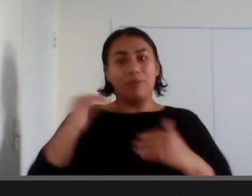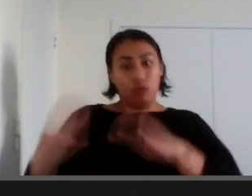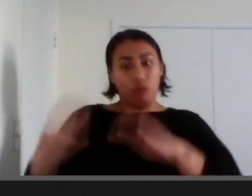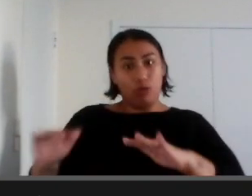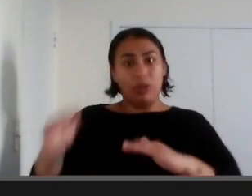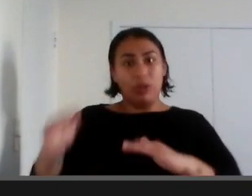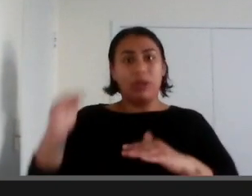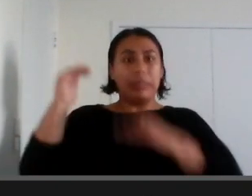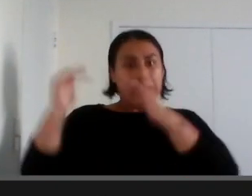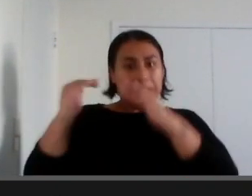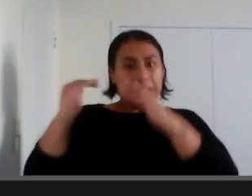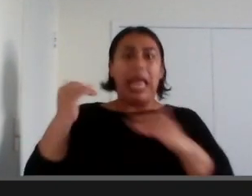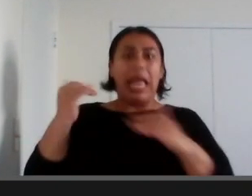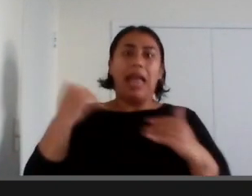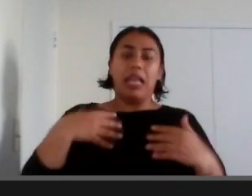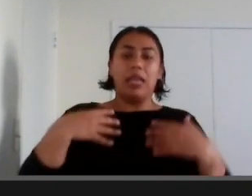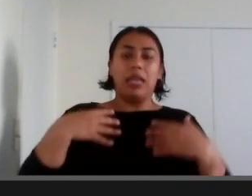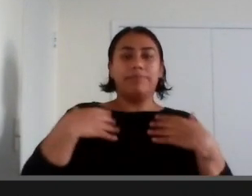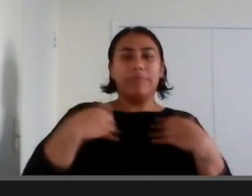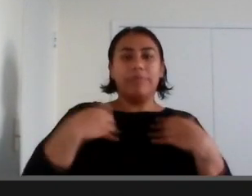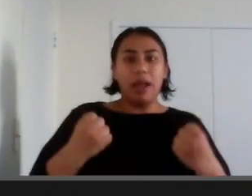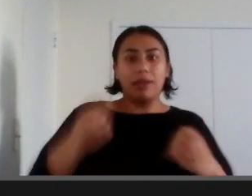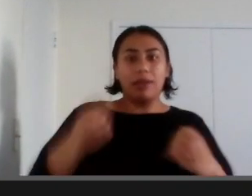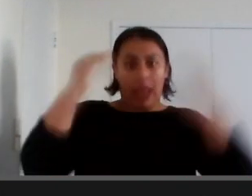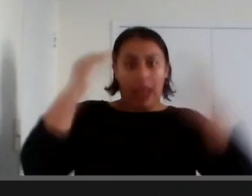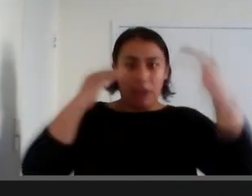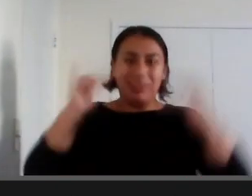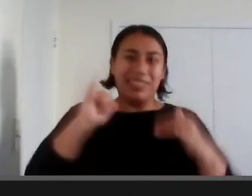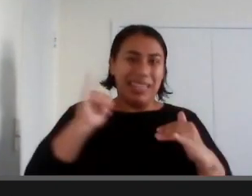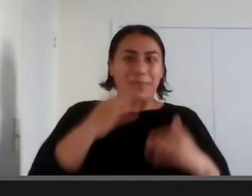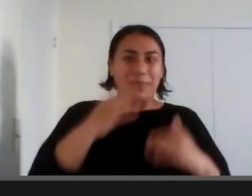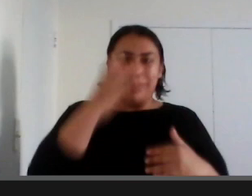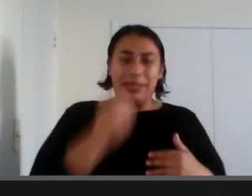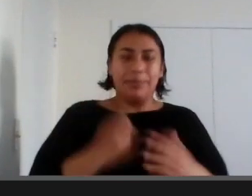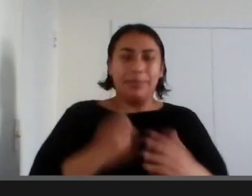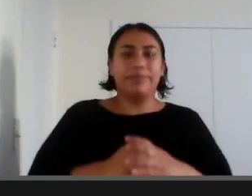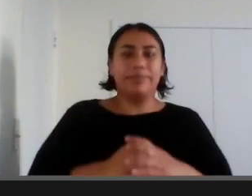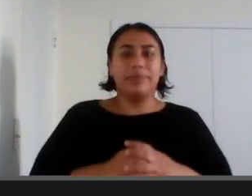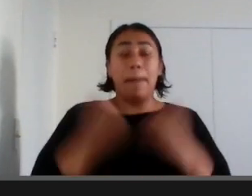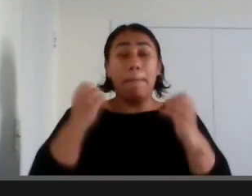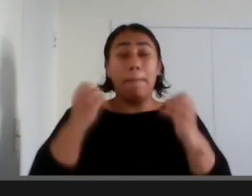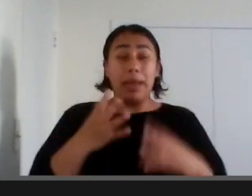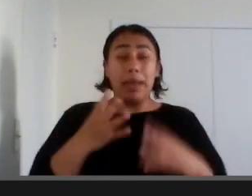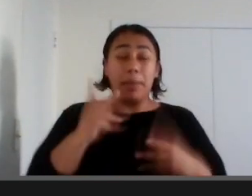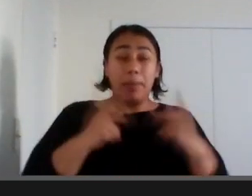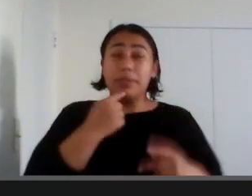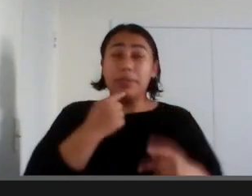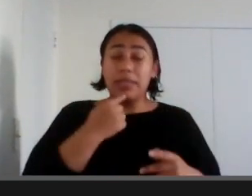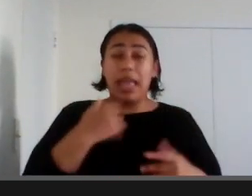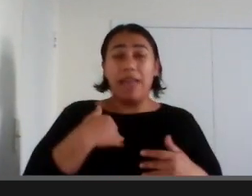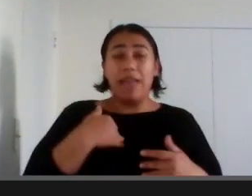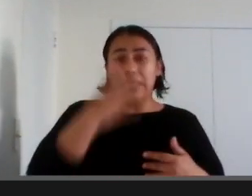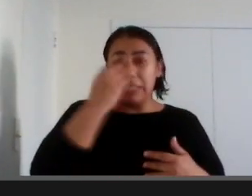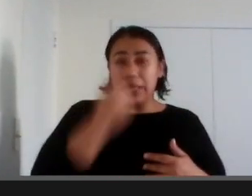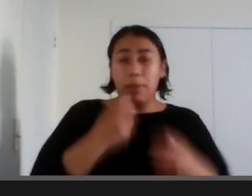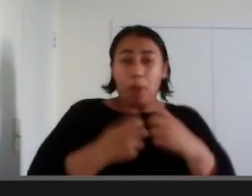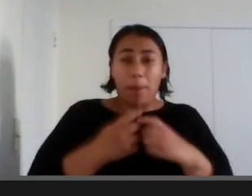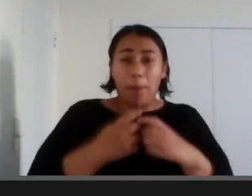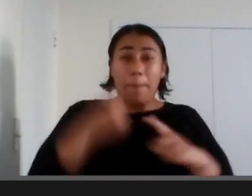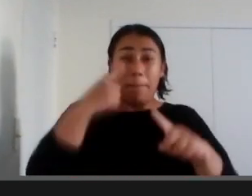disorder is insomnia. The others include sleep-related breathing problems, parasomnias such as